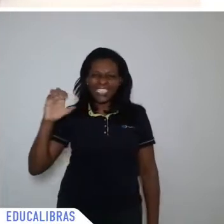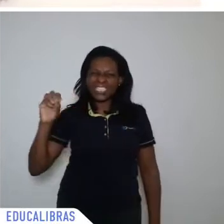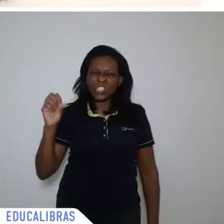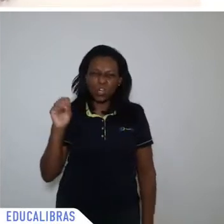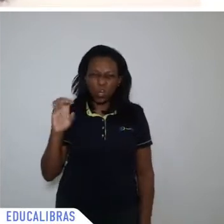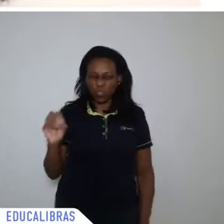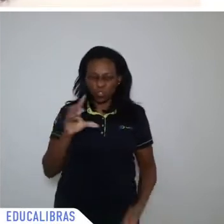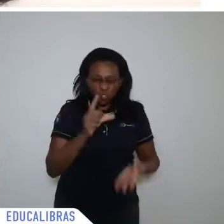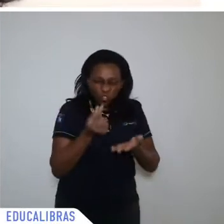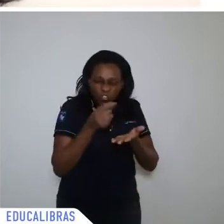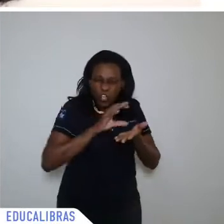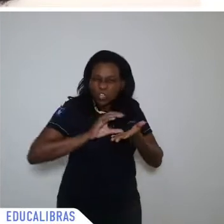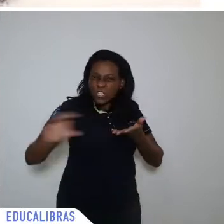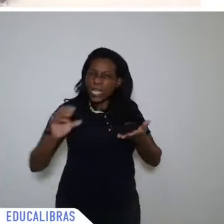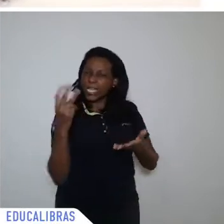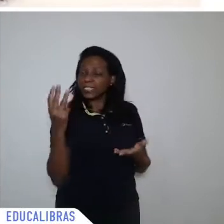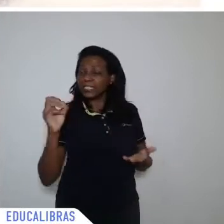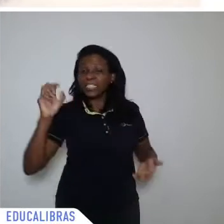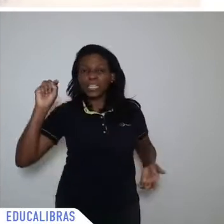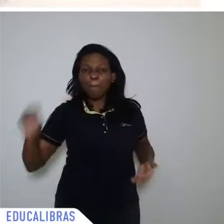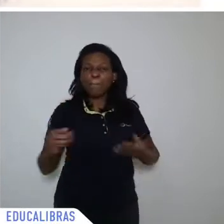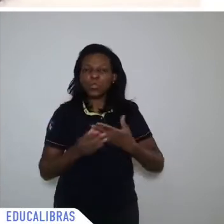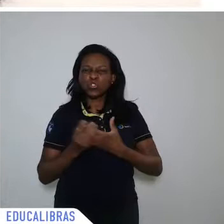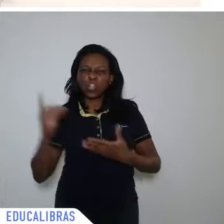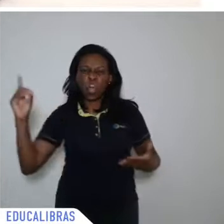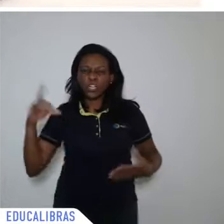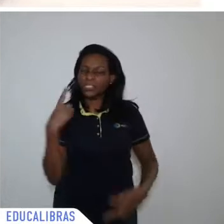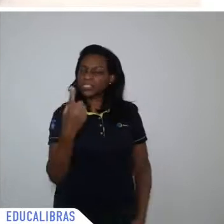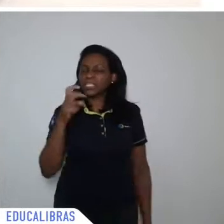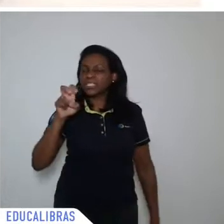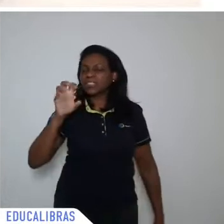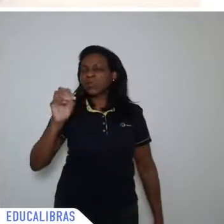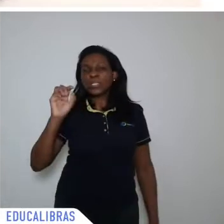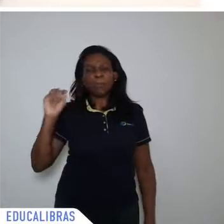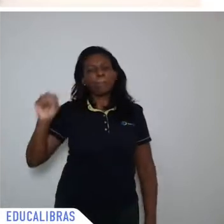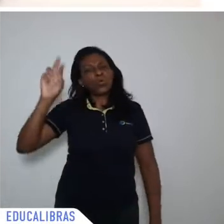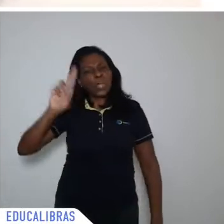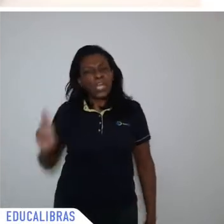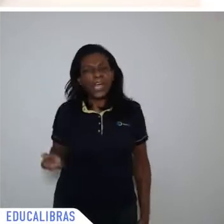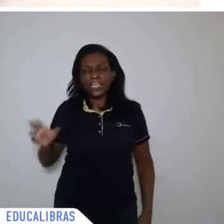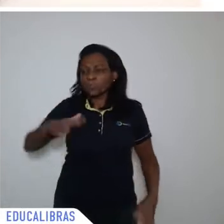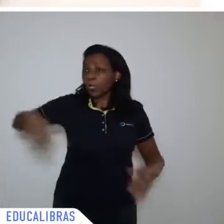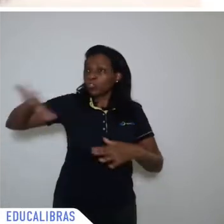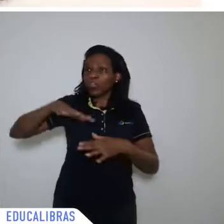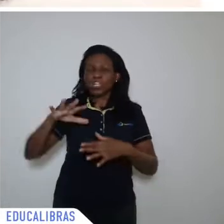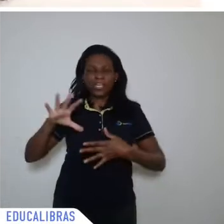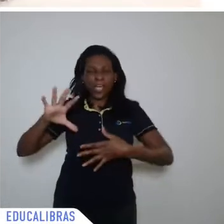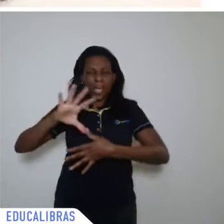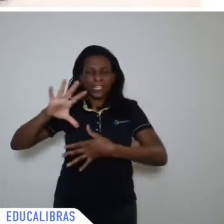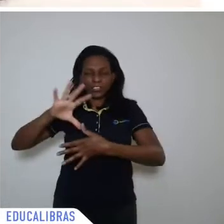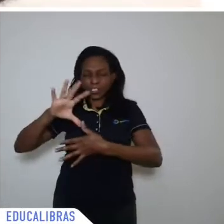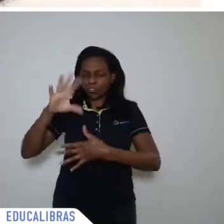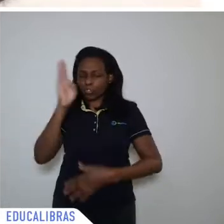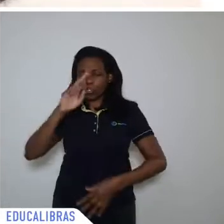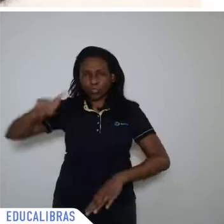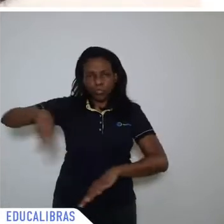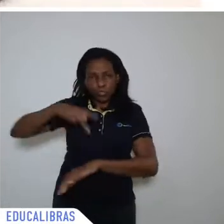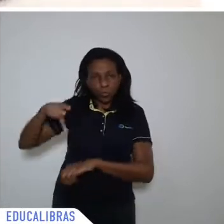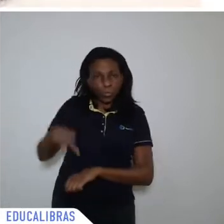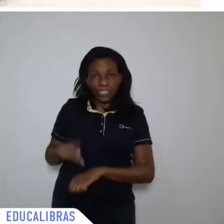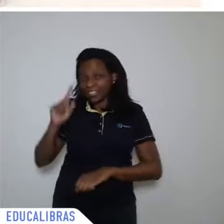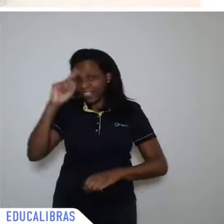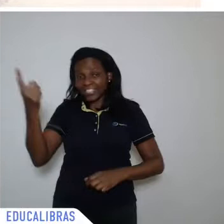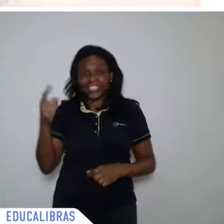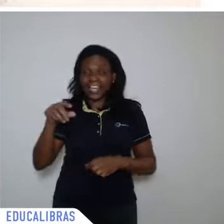people in our country who survive using only with prostitution, and